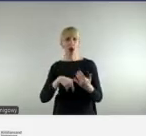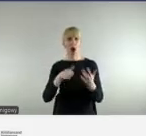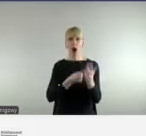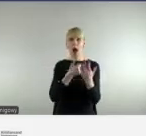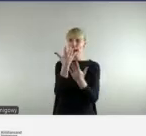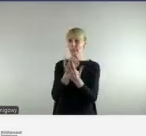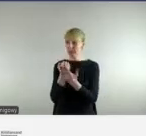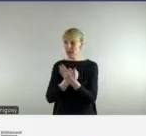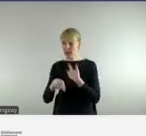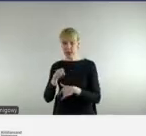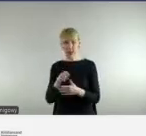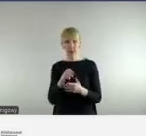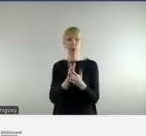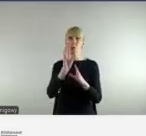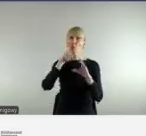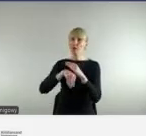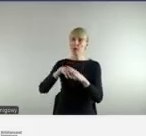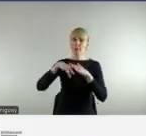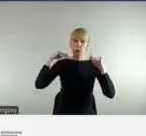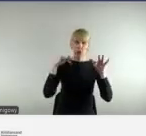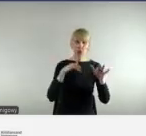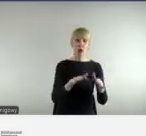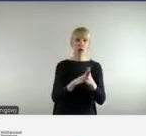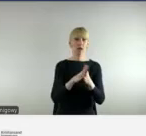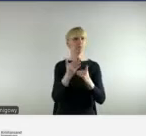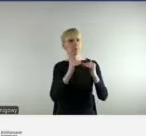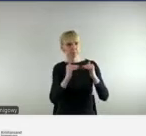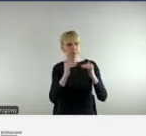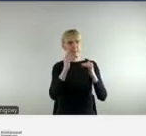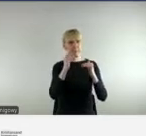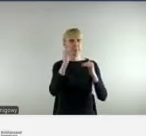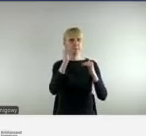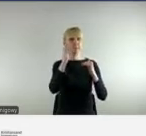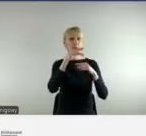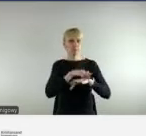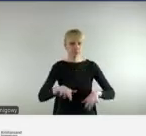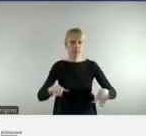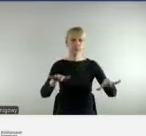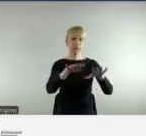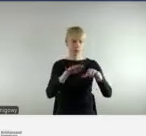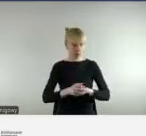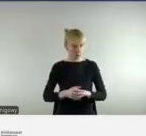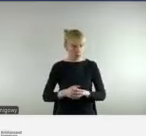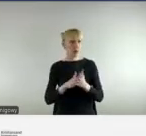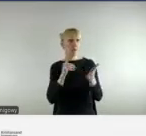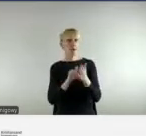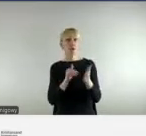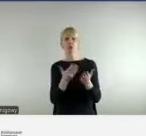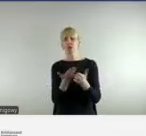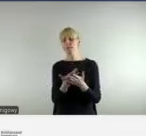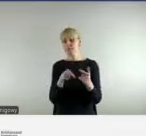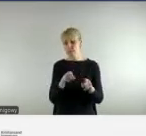we developed a map application with real-time measures of rivers, so that people can